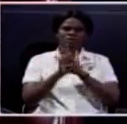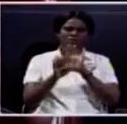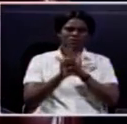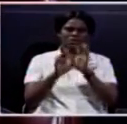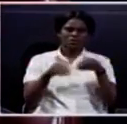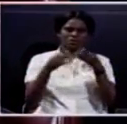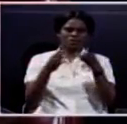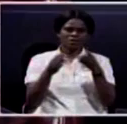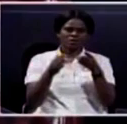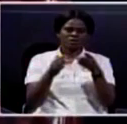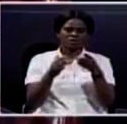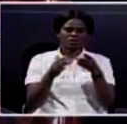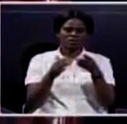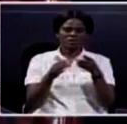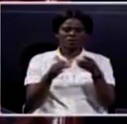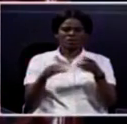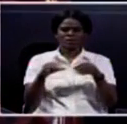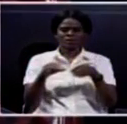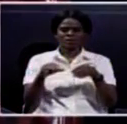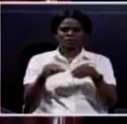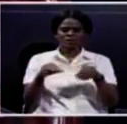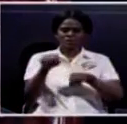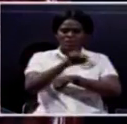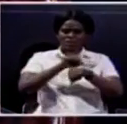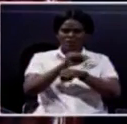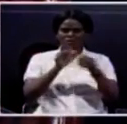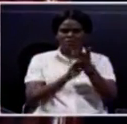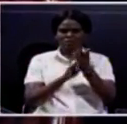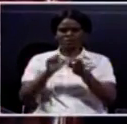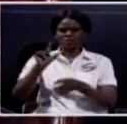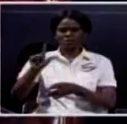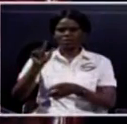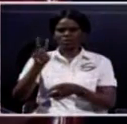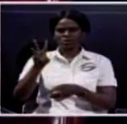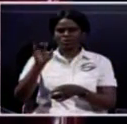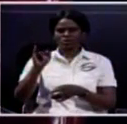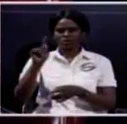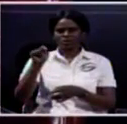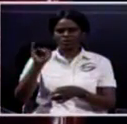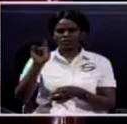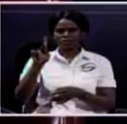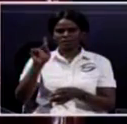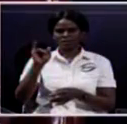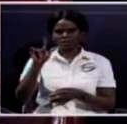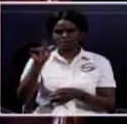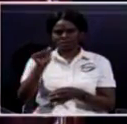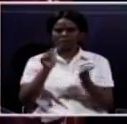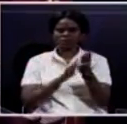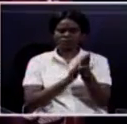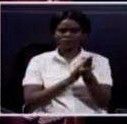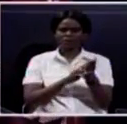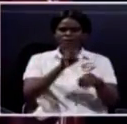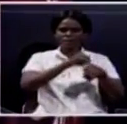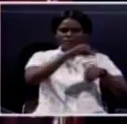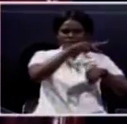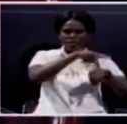going to Mpika Boys, my dear, secondary school versus Rutikila Girls, which is a mission school. If you compare the diet between Mpika